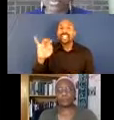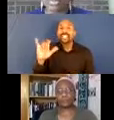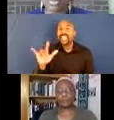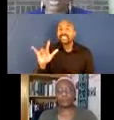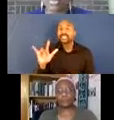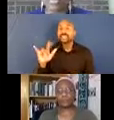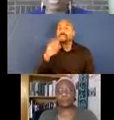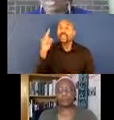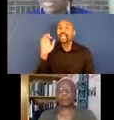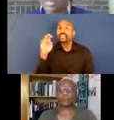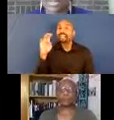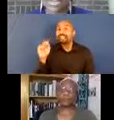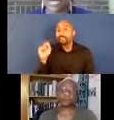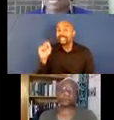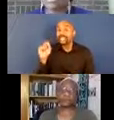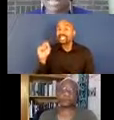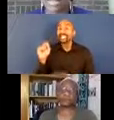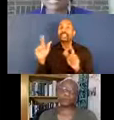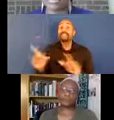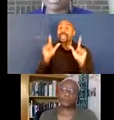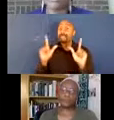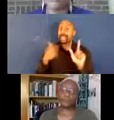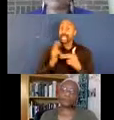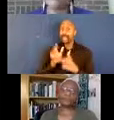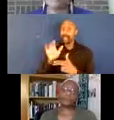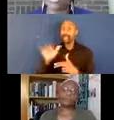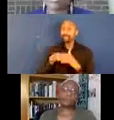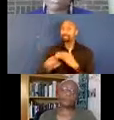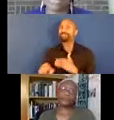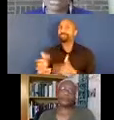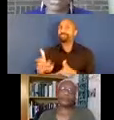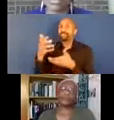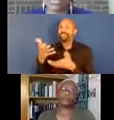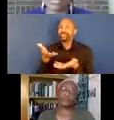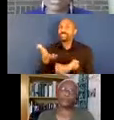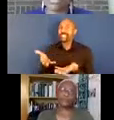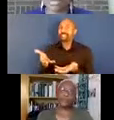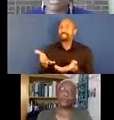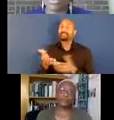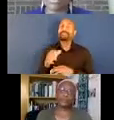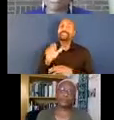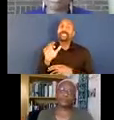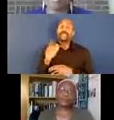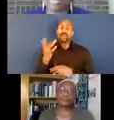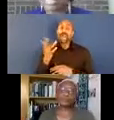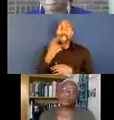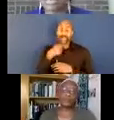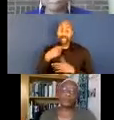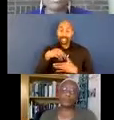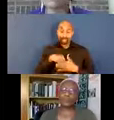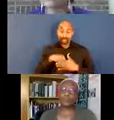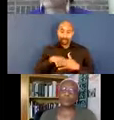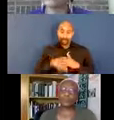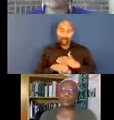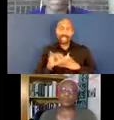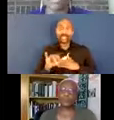worlds. This particular name honors Blackness, not as the only generative source for the framework, but as the end